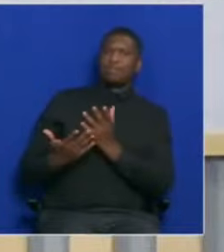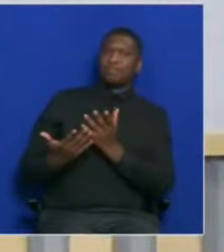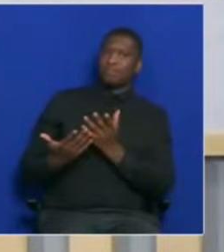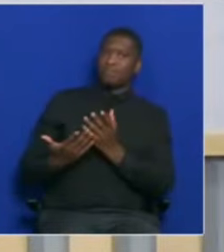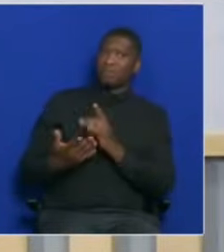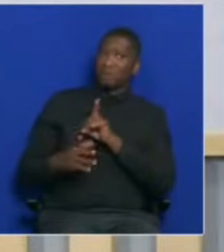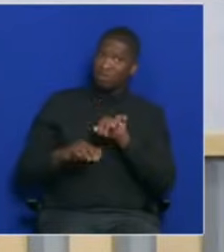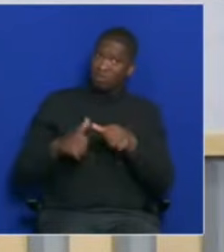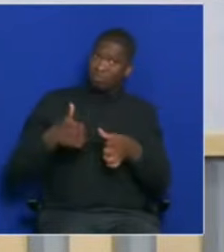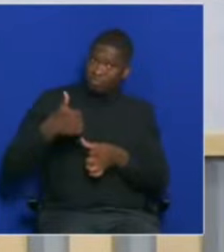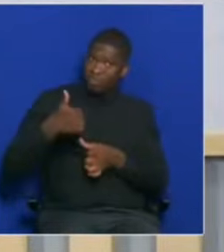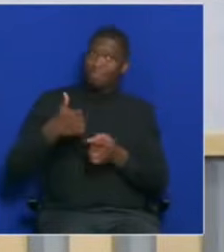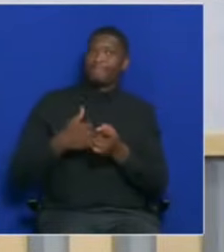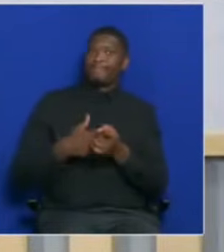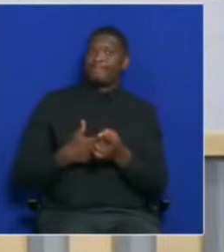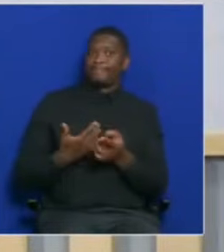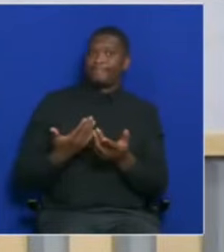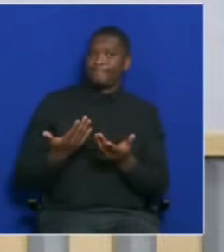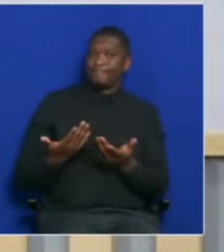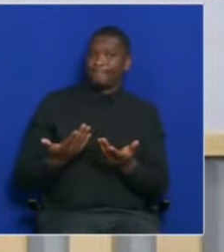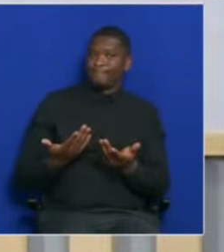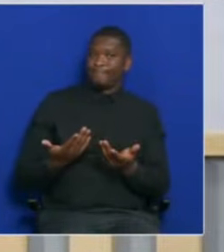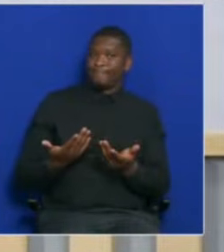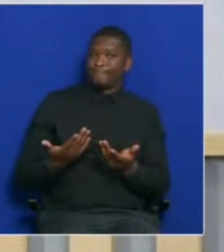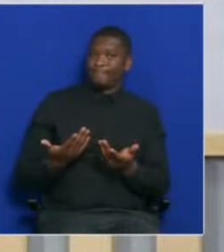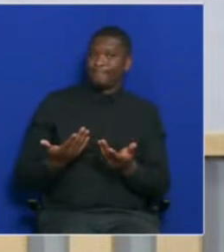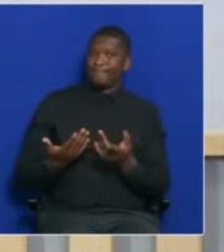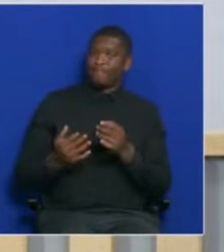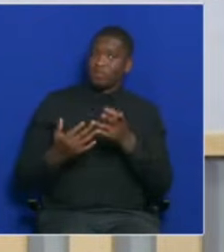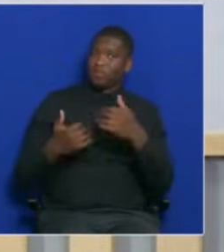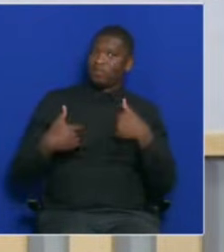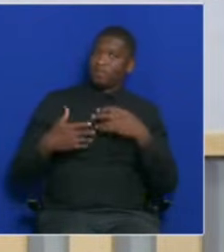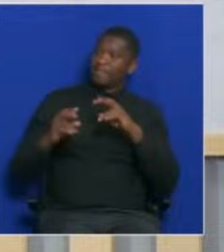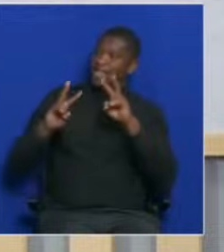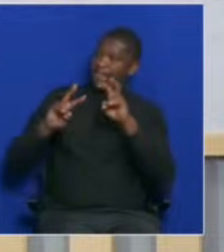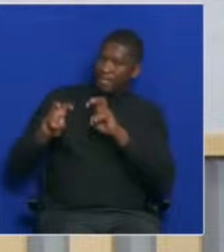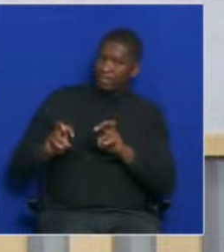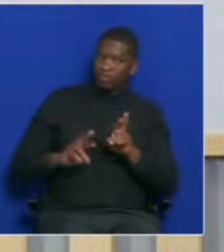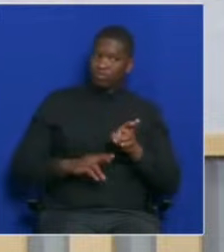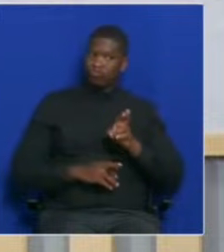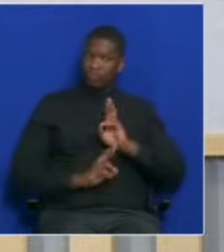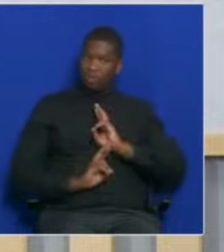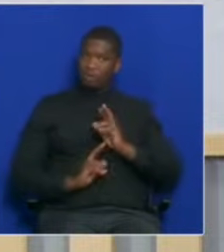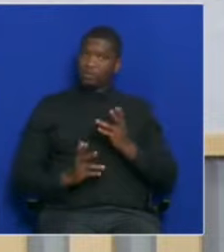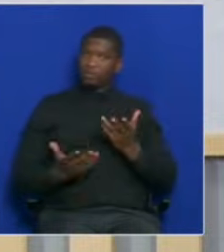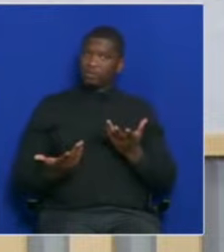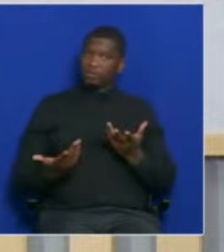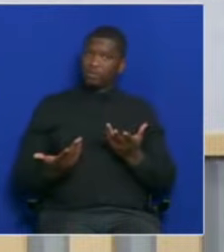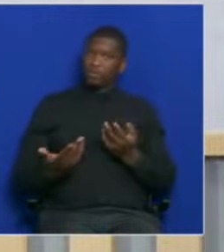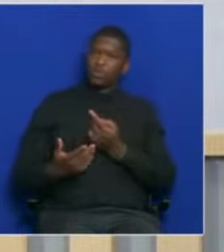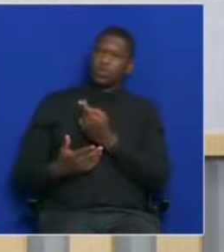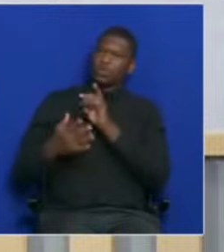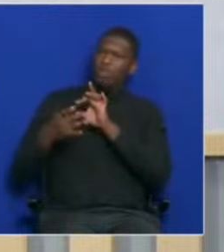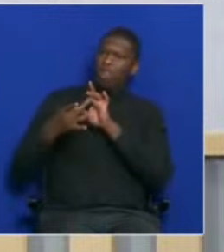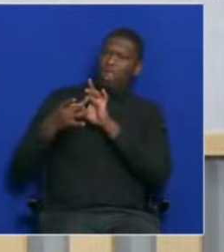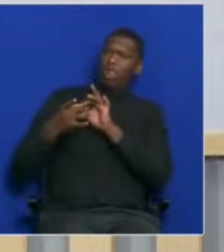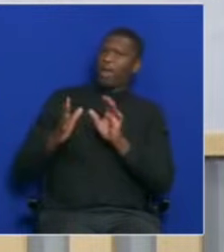at this point. Your investigators report to you. What's the nature of your relationship at this point?